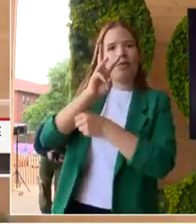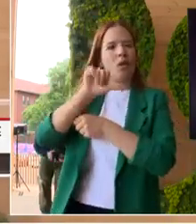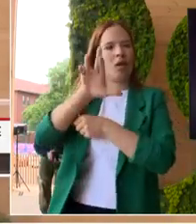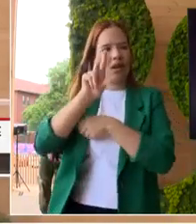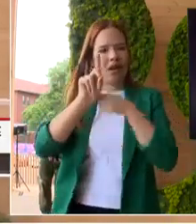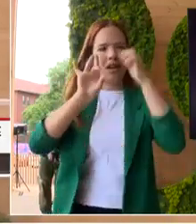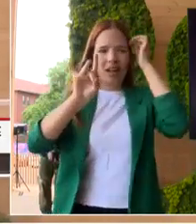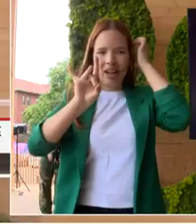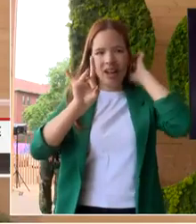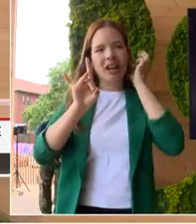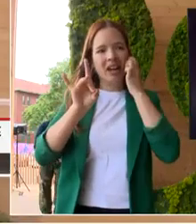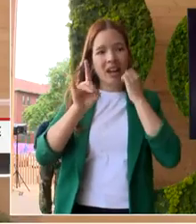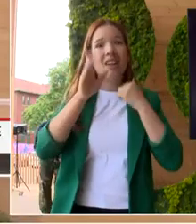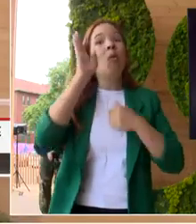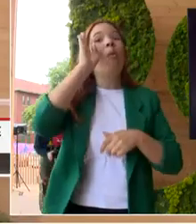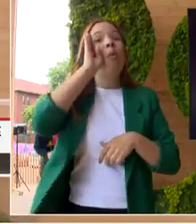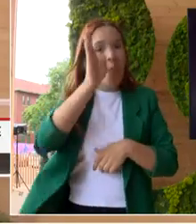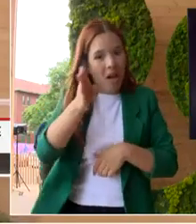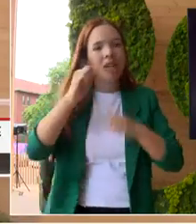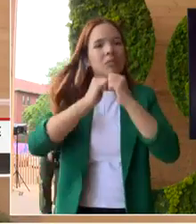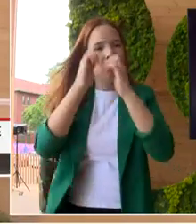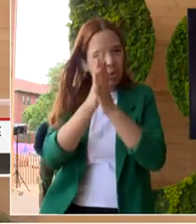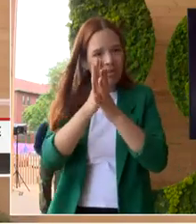in 2024.